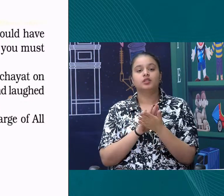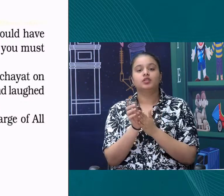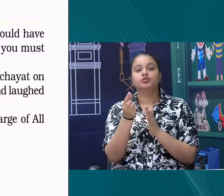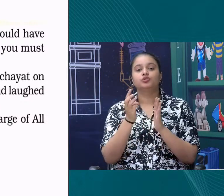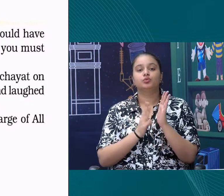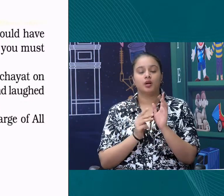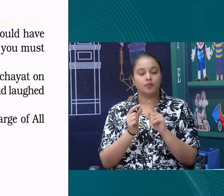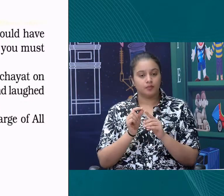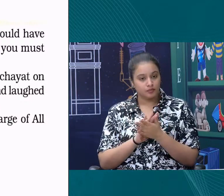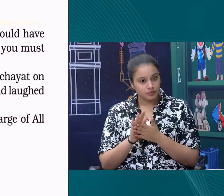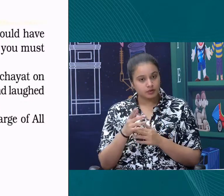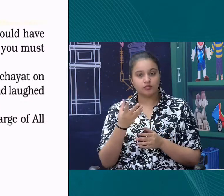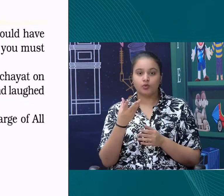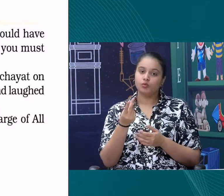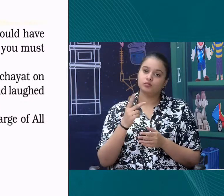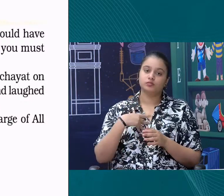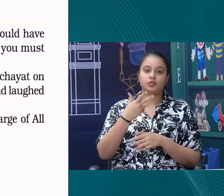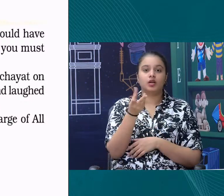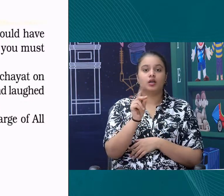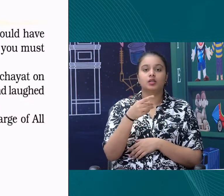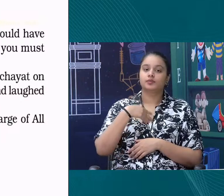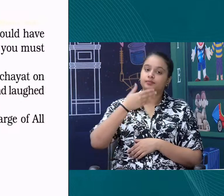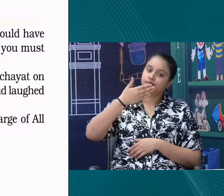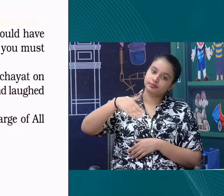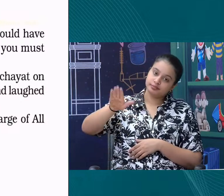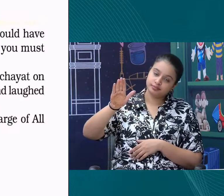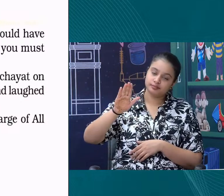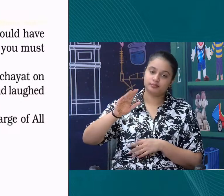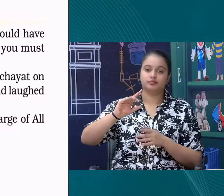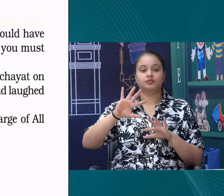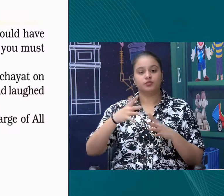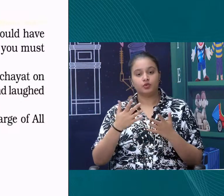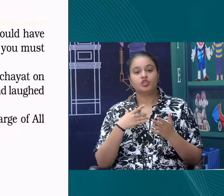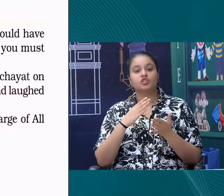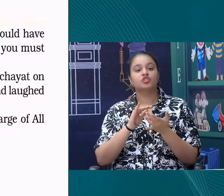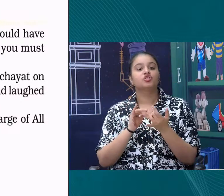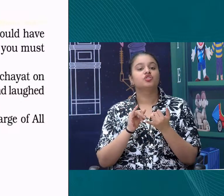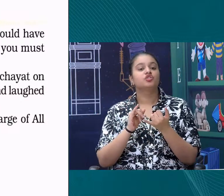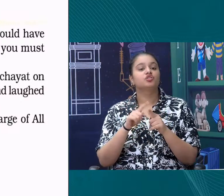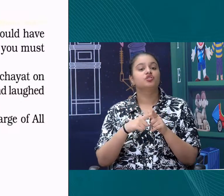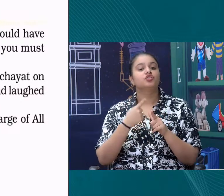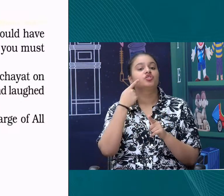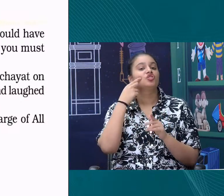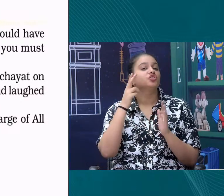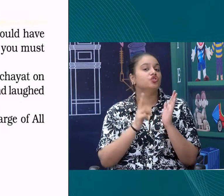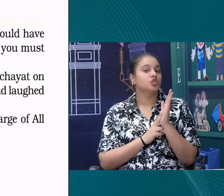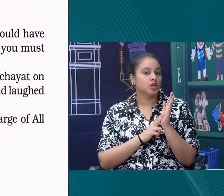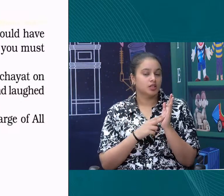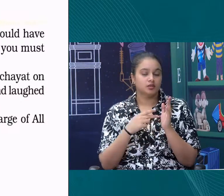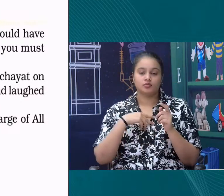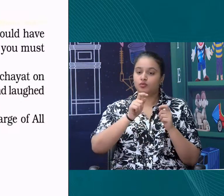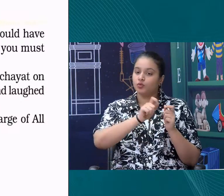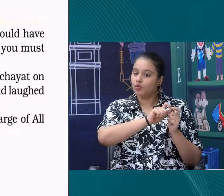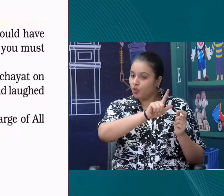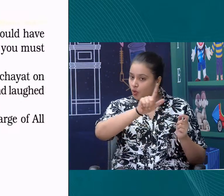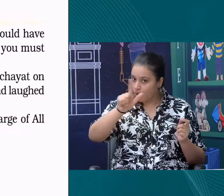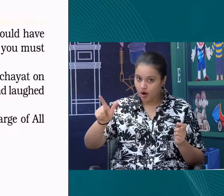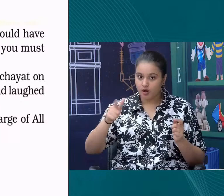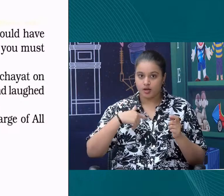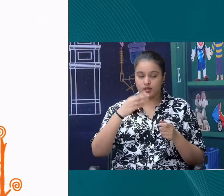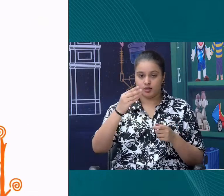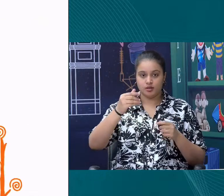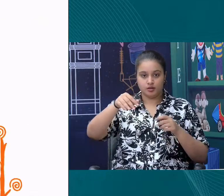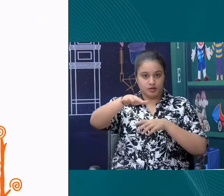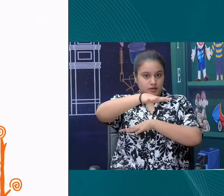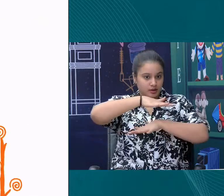"Hump," and went away again. Presently, there came along the jinn who was in charge of all deserts, rolling in a